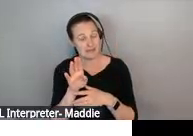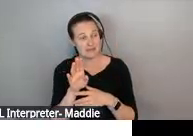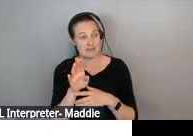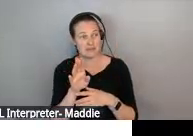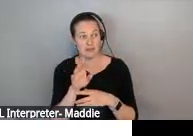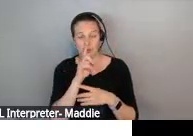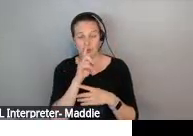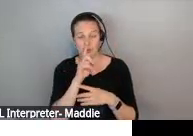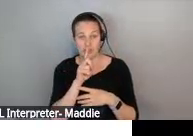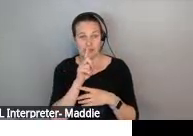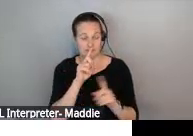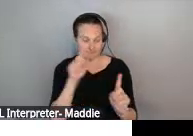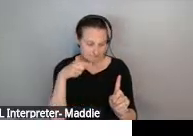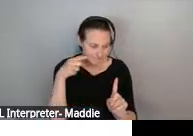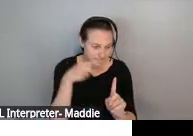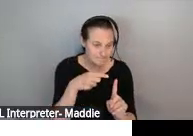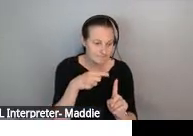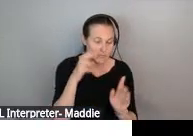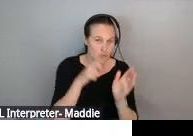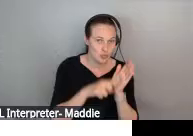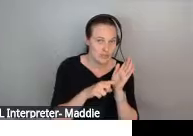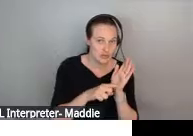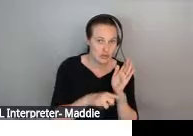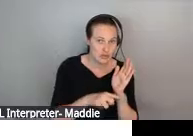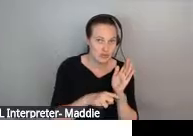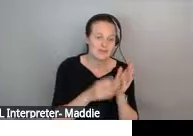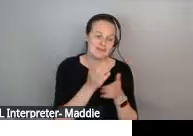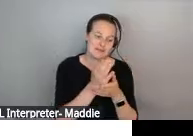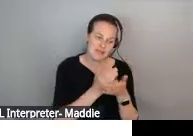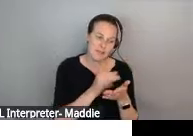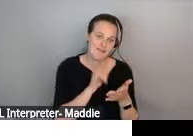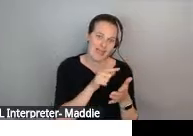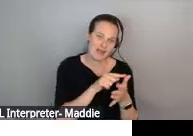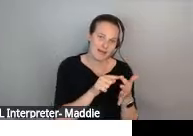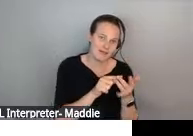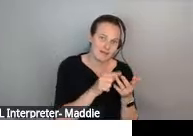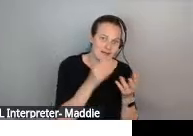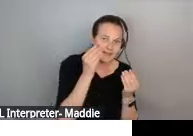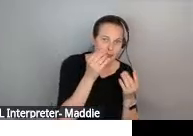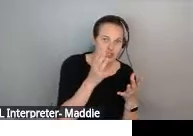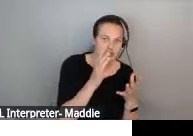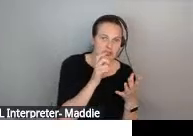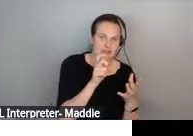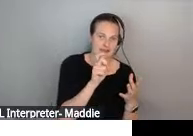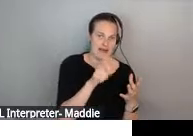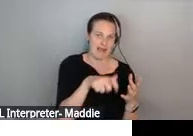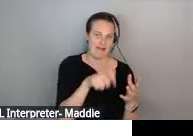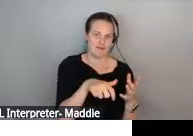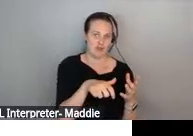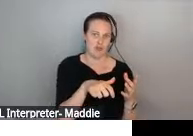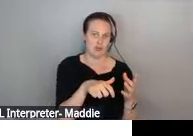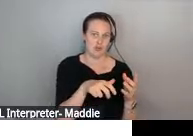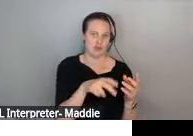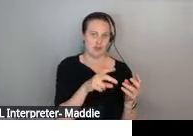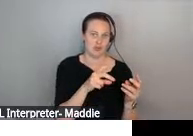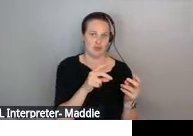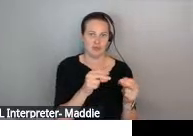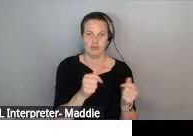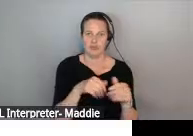for research, some of that content doesn't necessarily have to be remediated immediately,